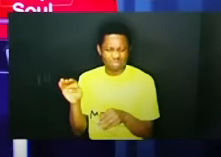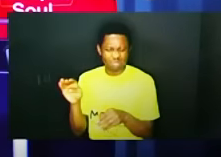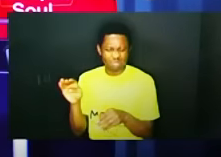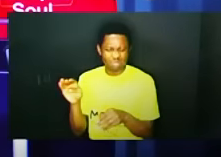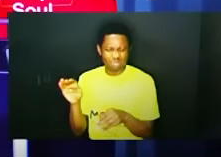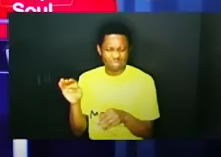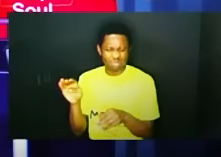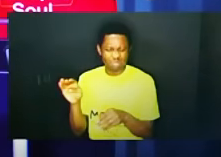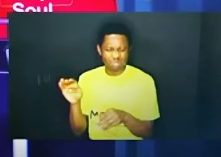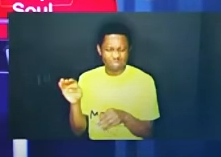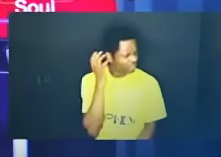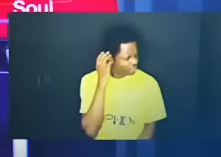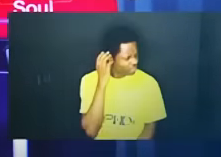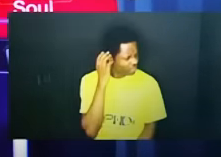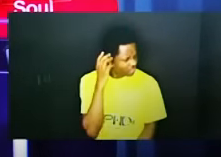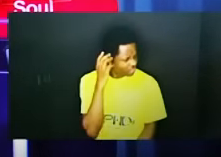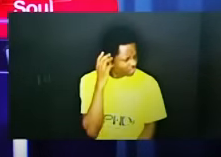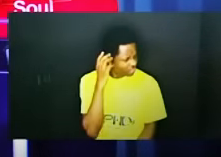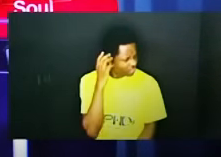concerned.